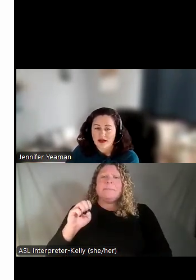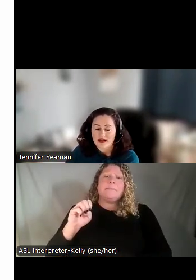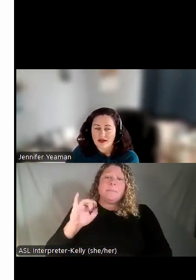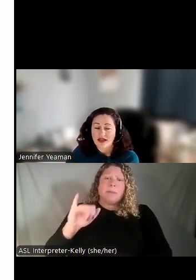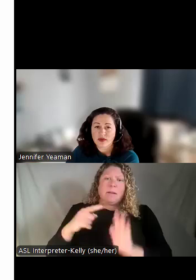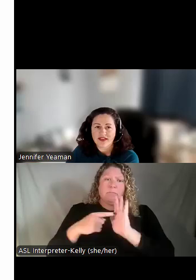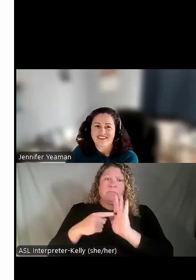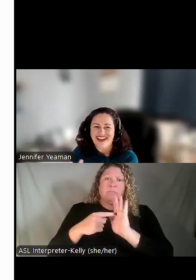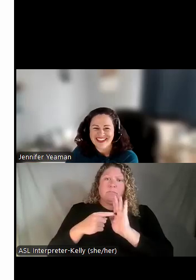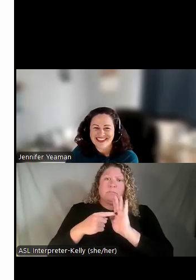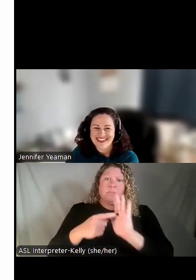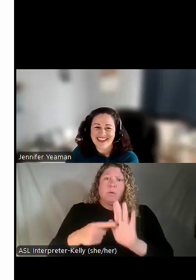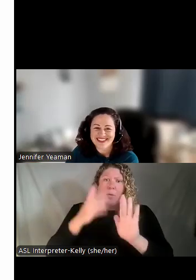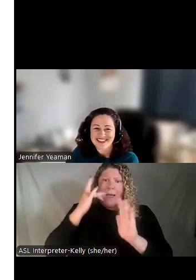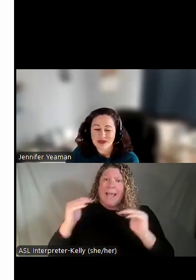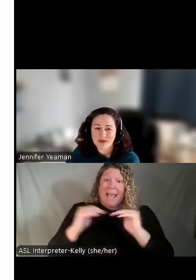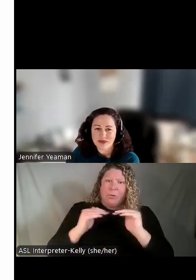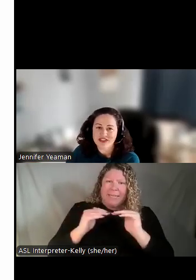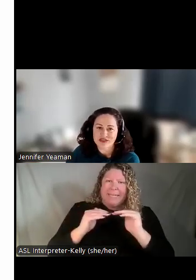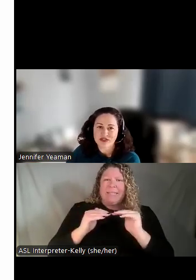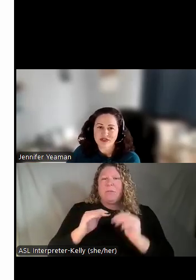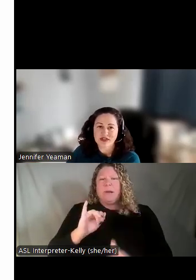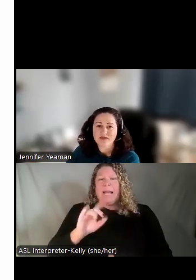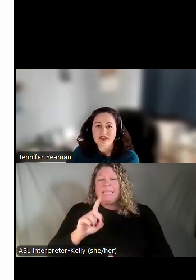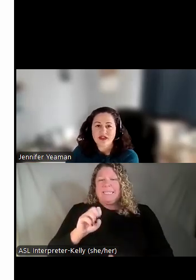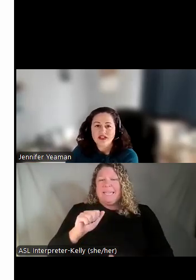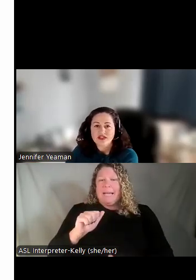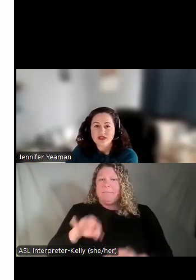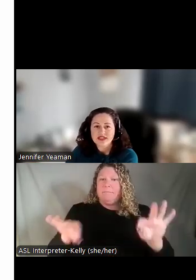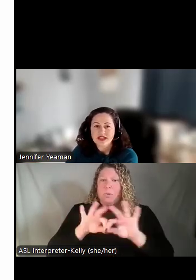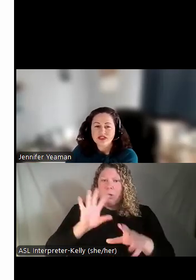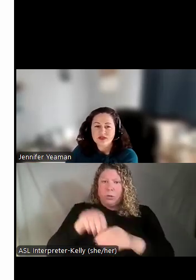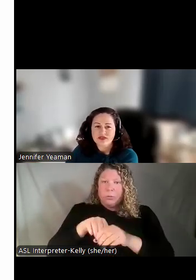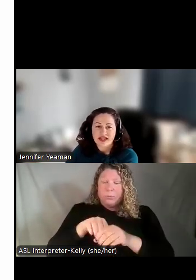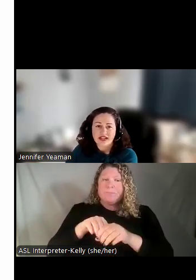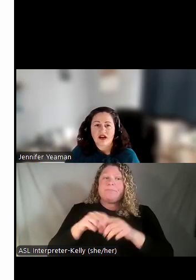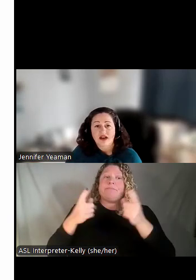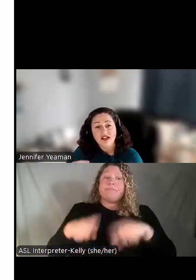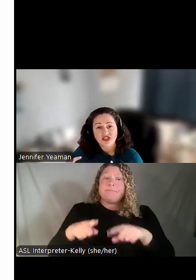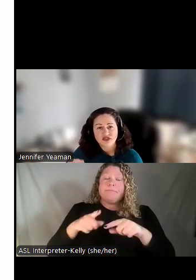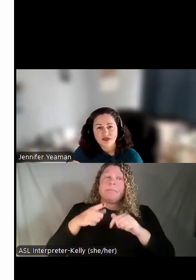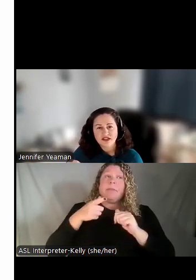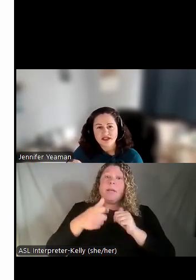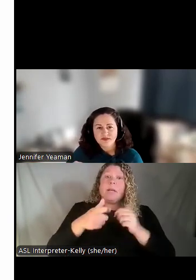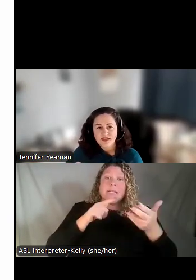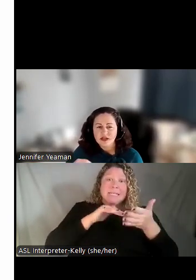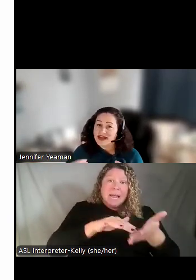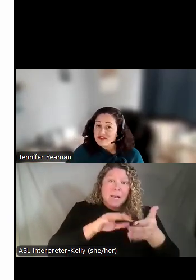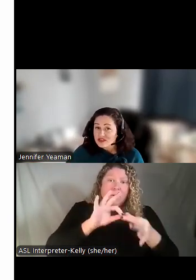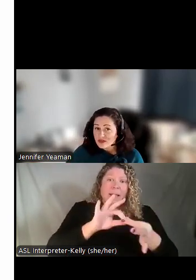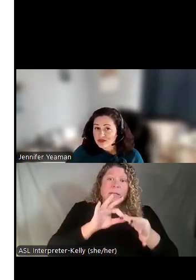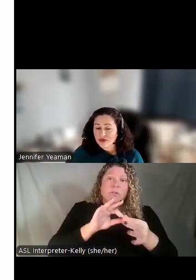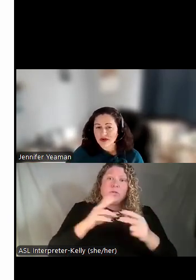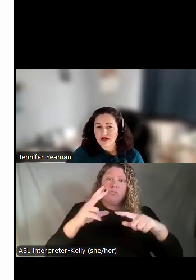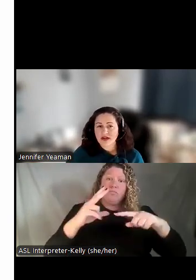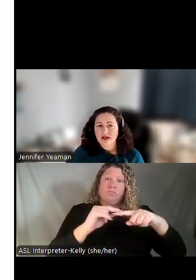why equity or IDEA is so important to include. So a study was provided on oxygen readers, and you might